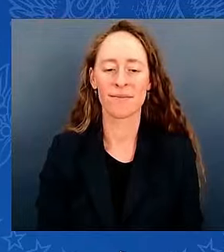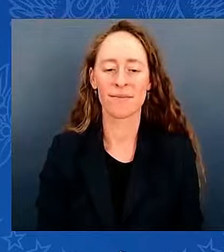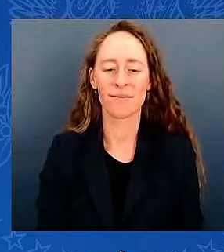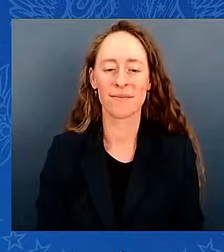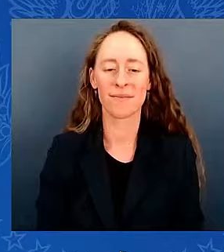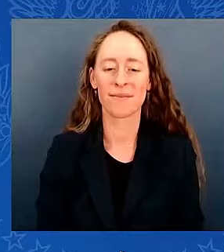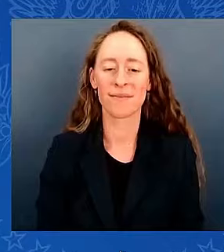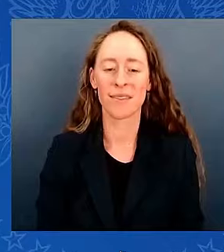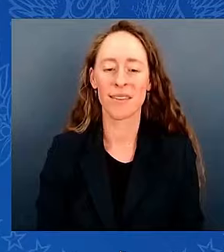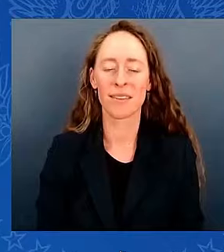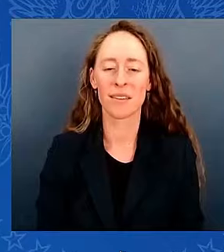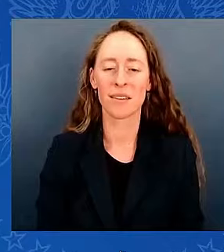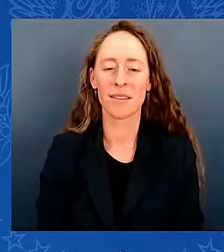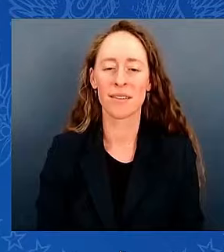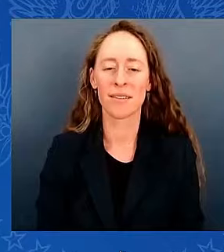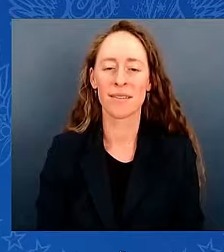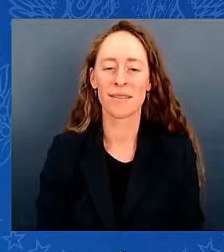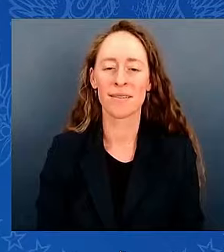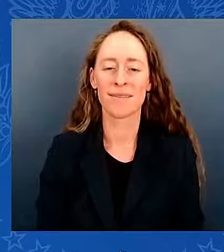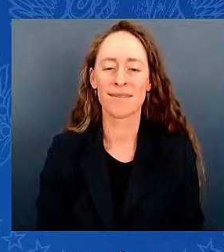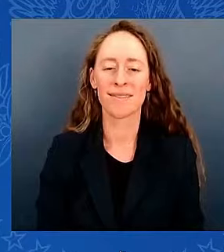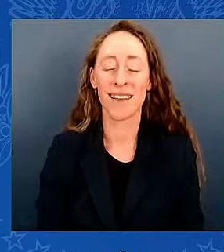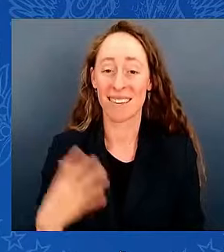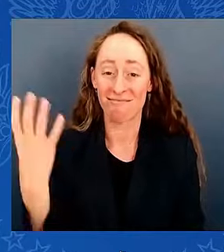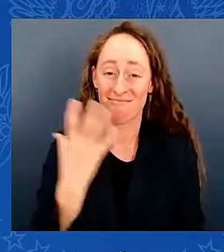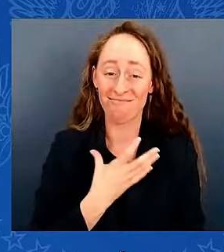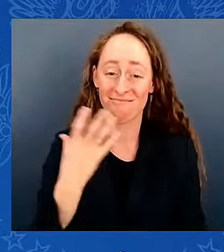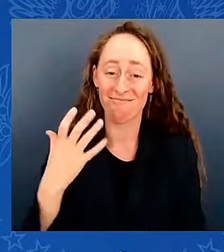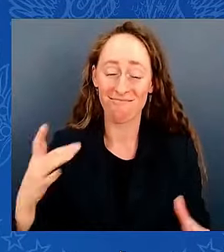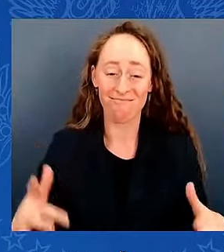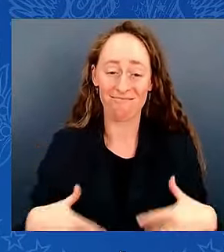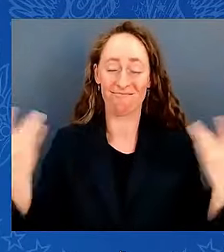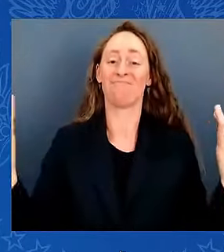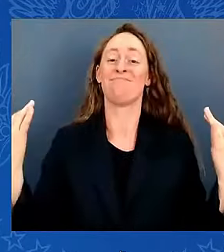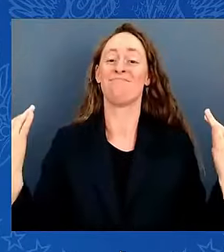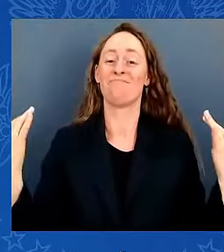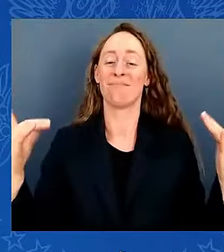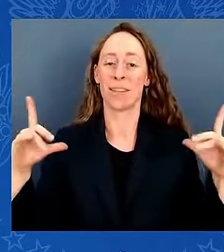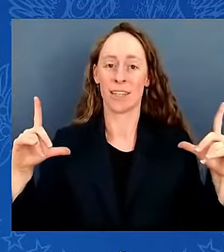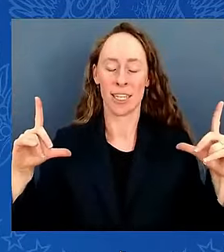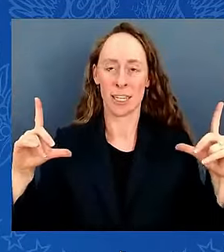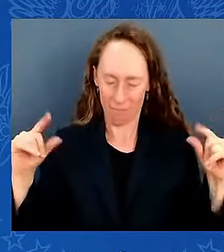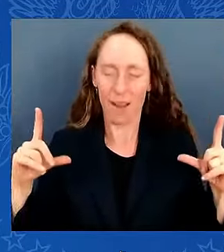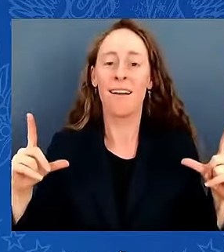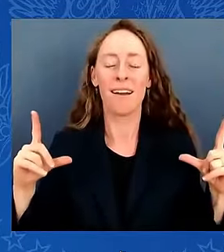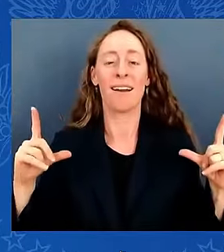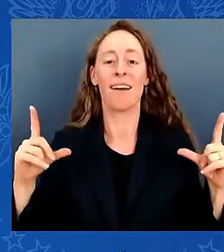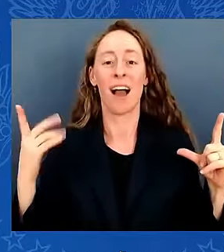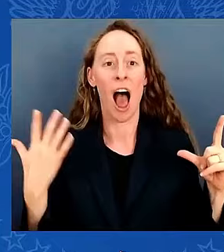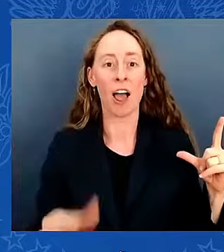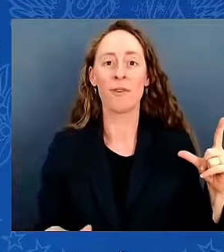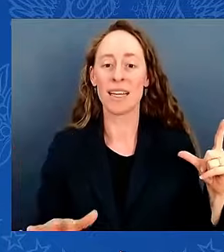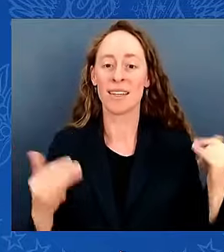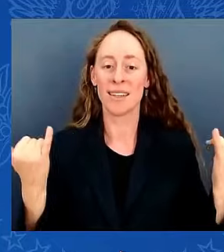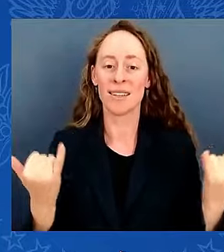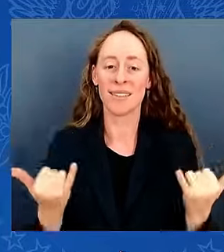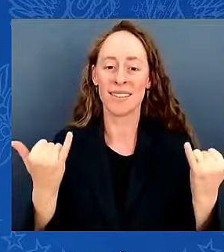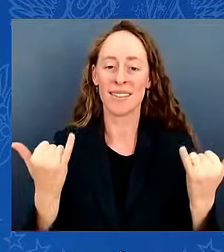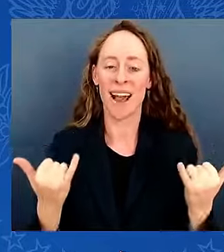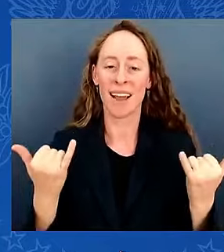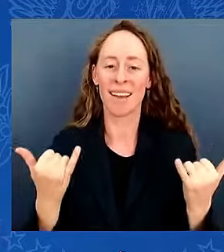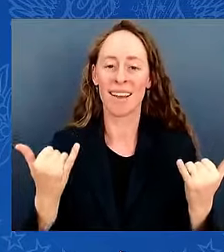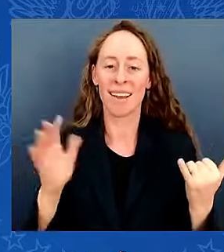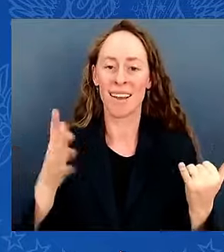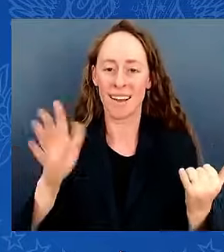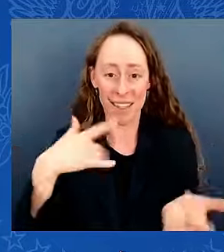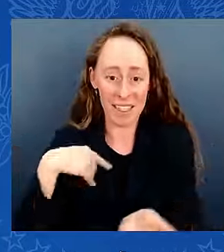Wow, life comes at you fast. Let me just do a temperature check real quick. God is good? And